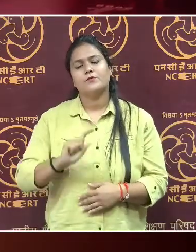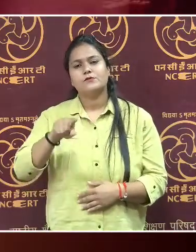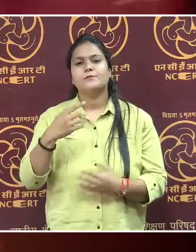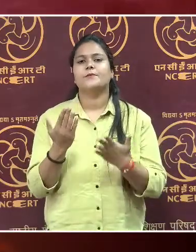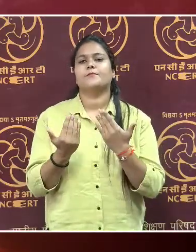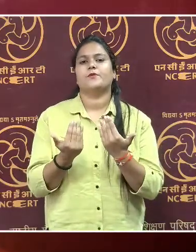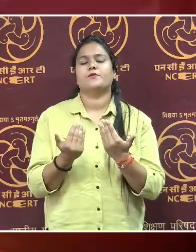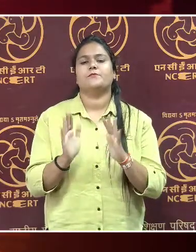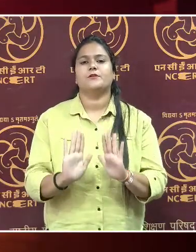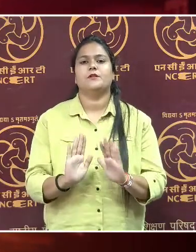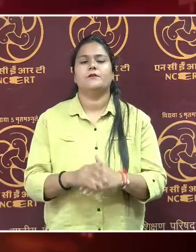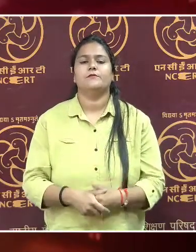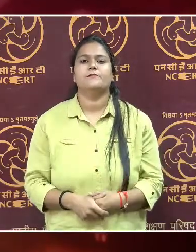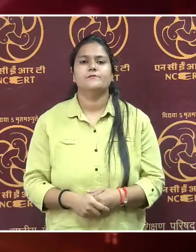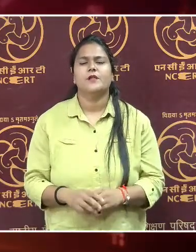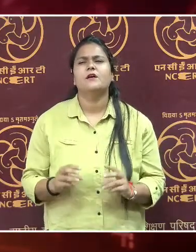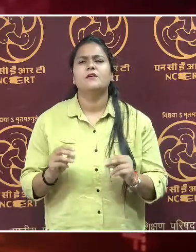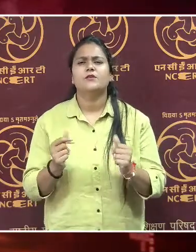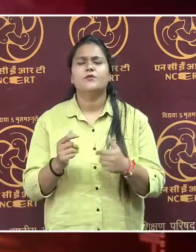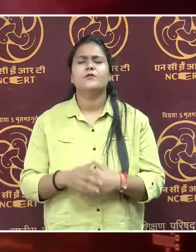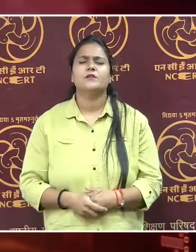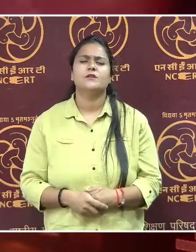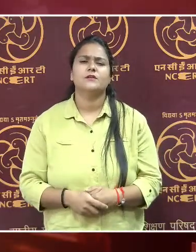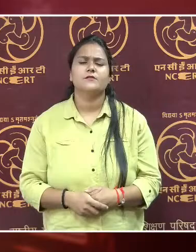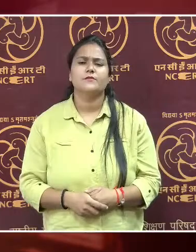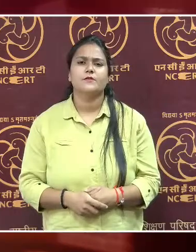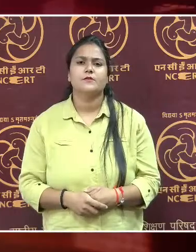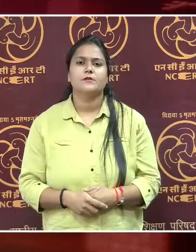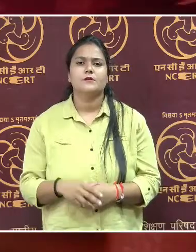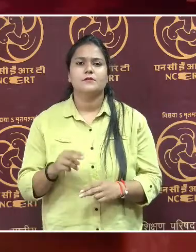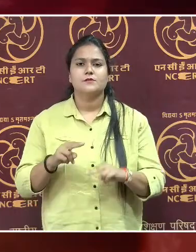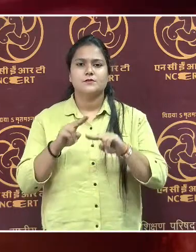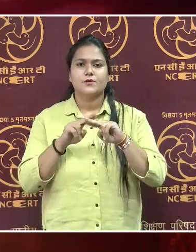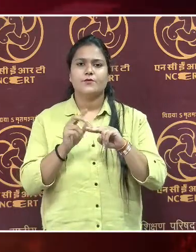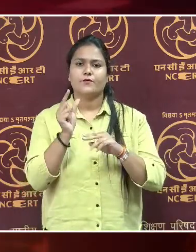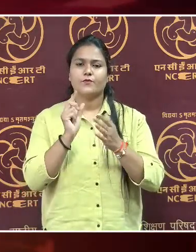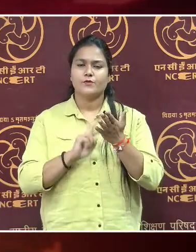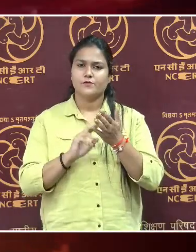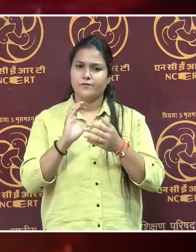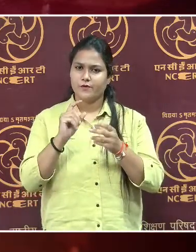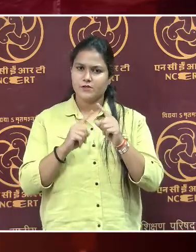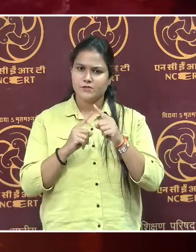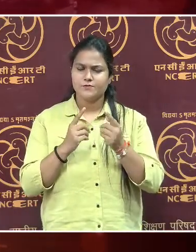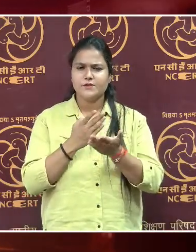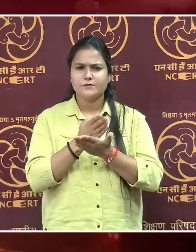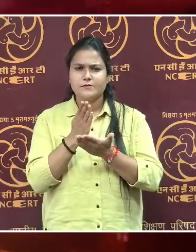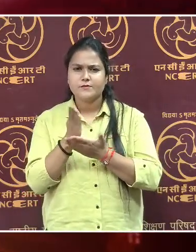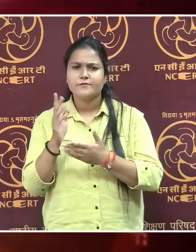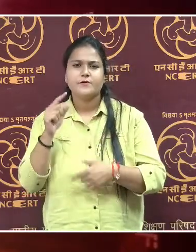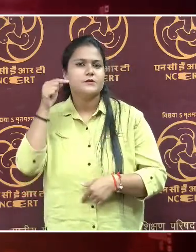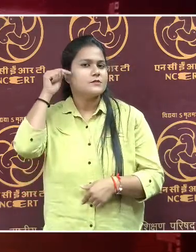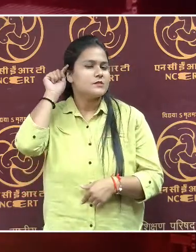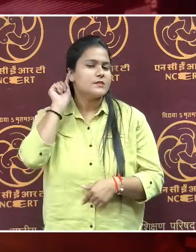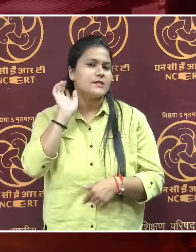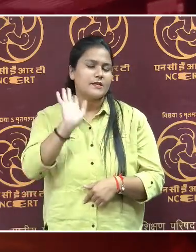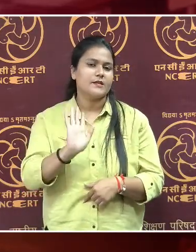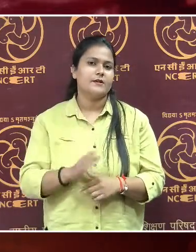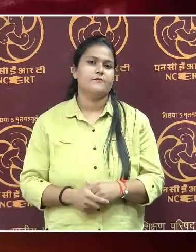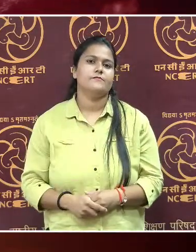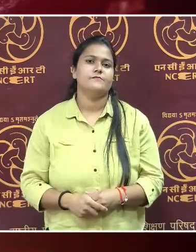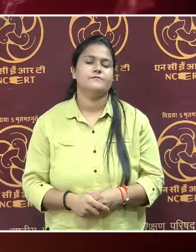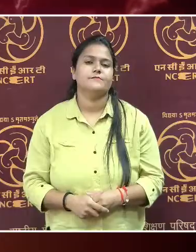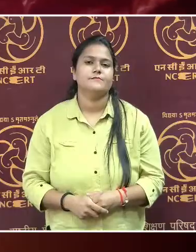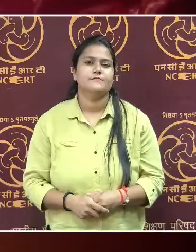So let me just quickly take you to the functions of the ear. Okay. So we all know that it's very important for us.